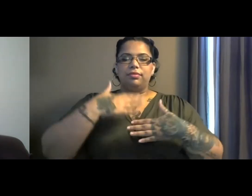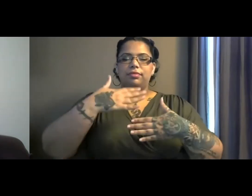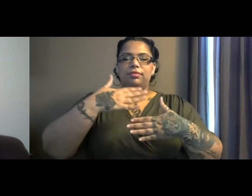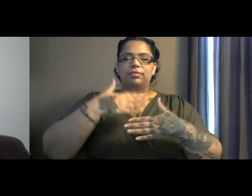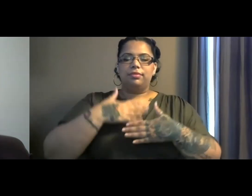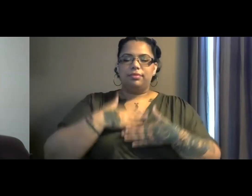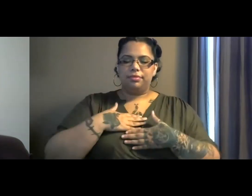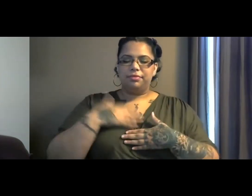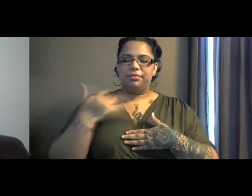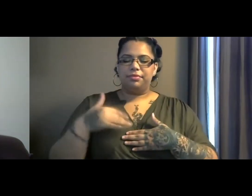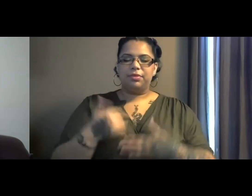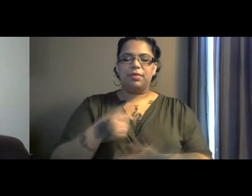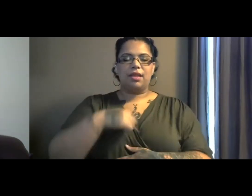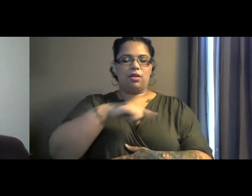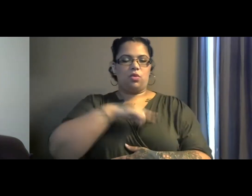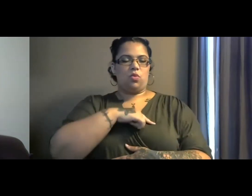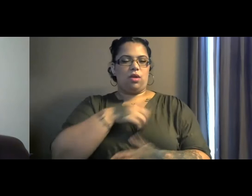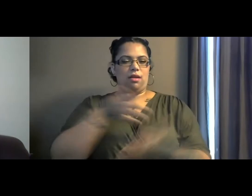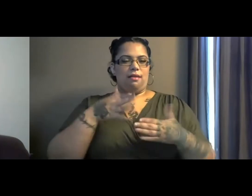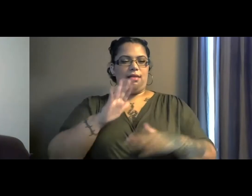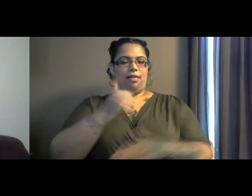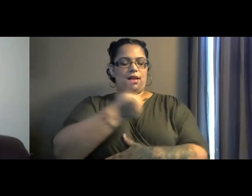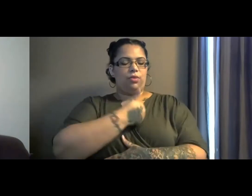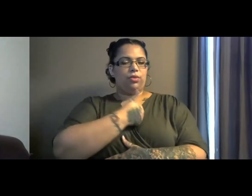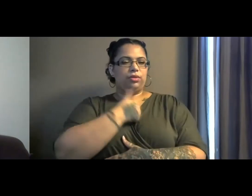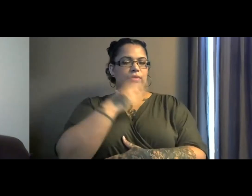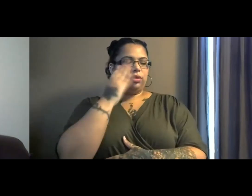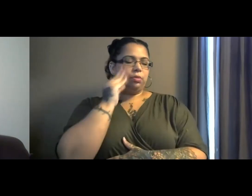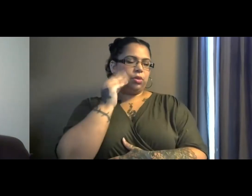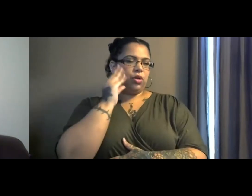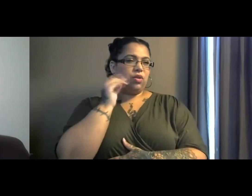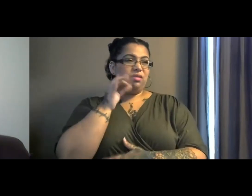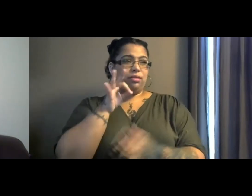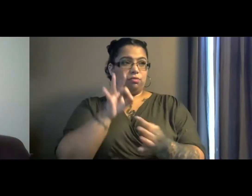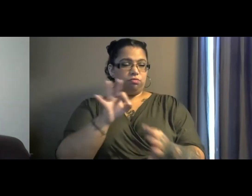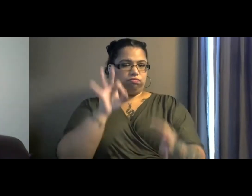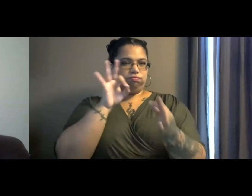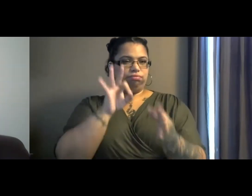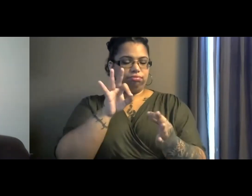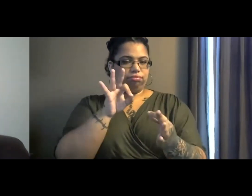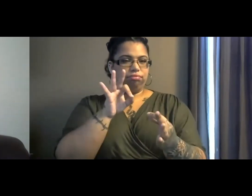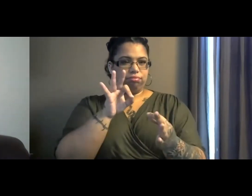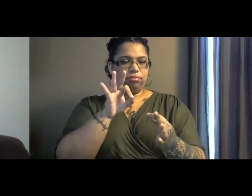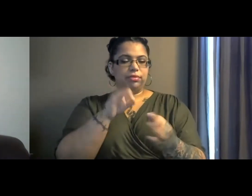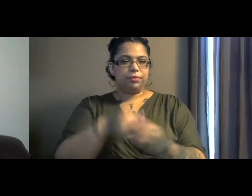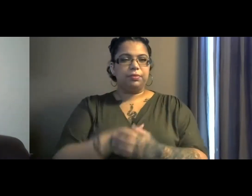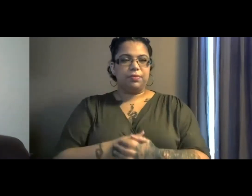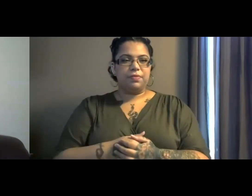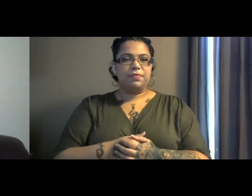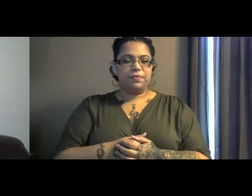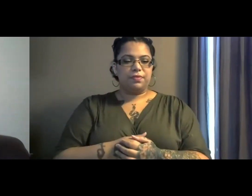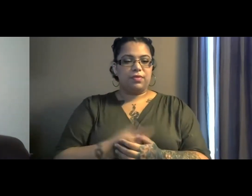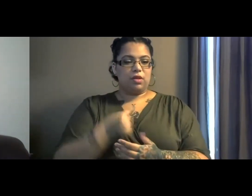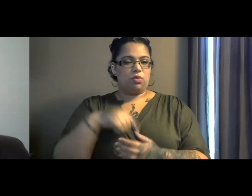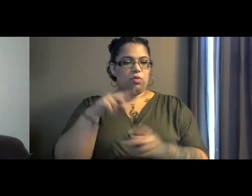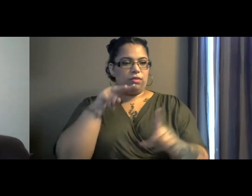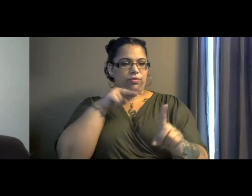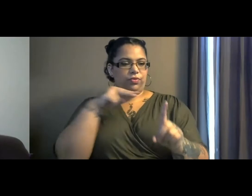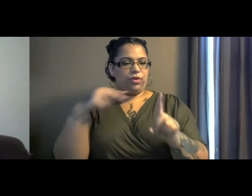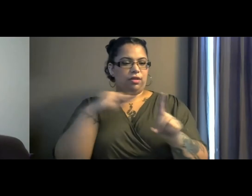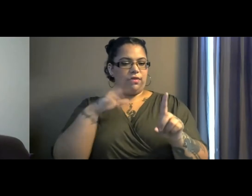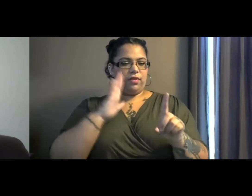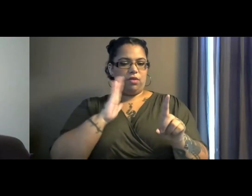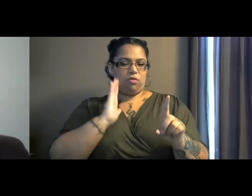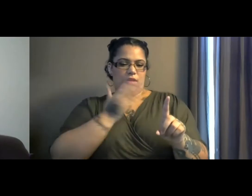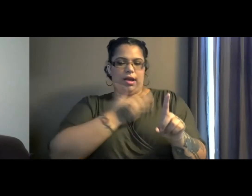So as we allow ourselves to experience the perfection through which we view our lives and experience our